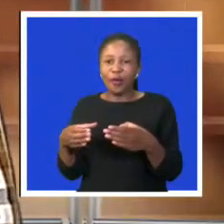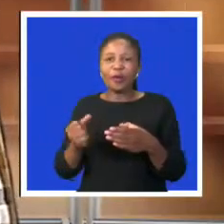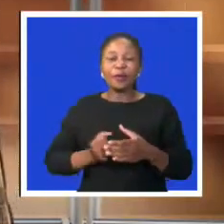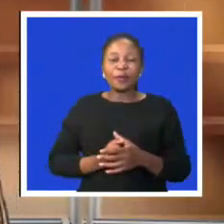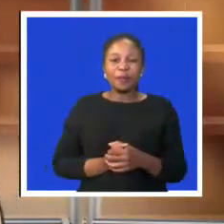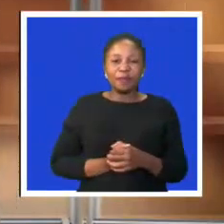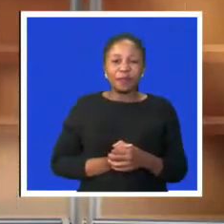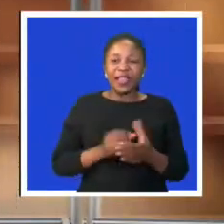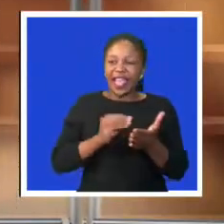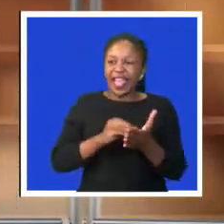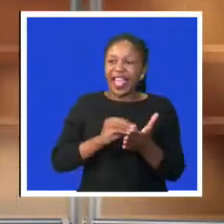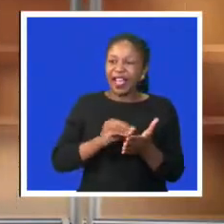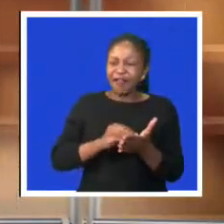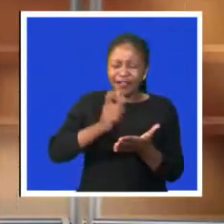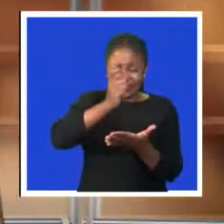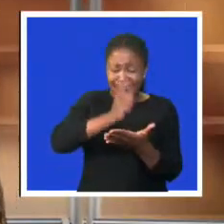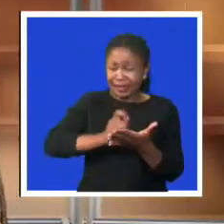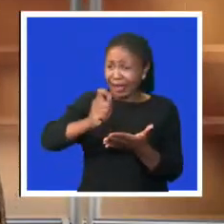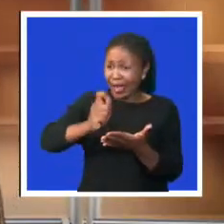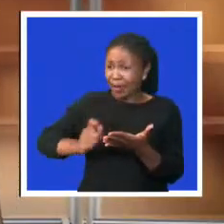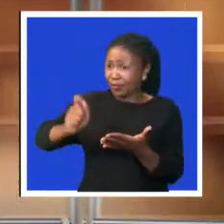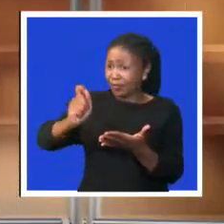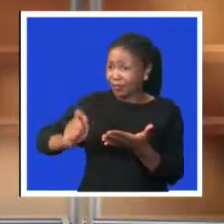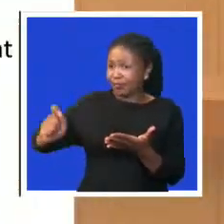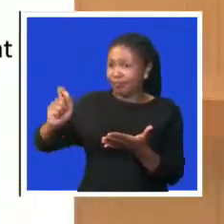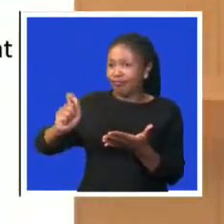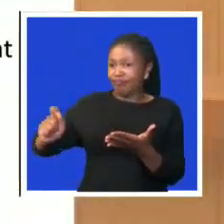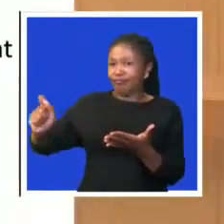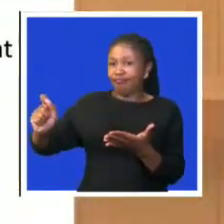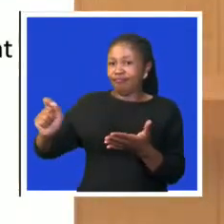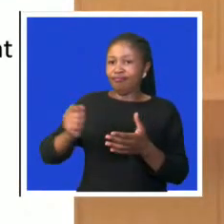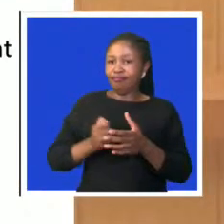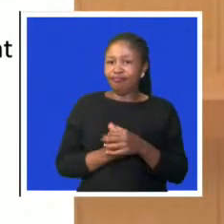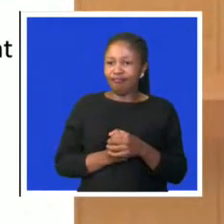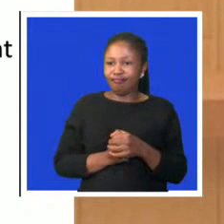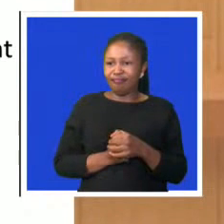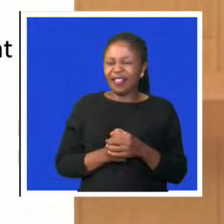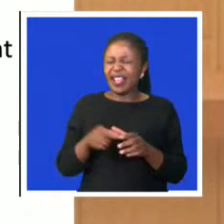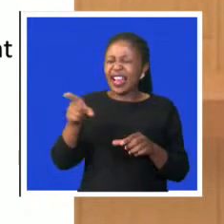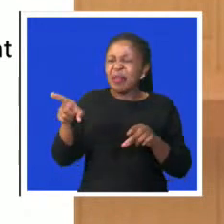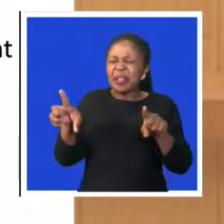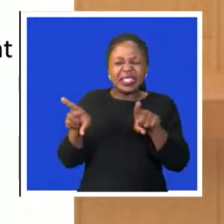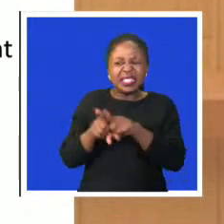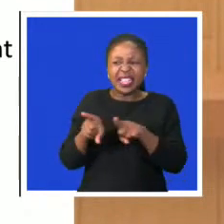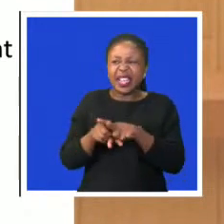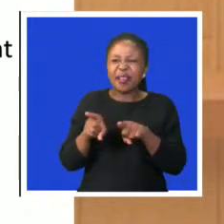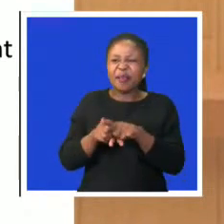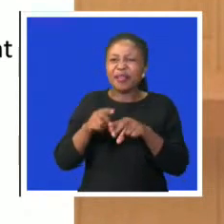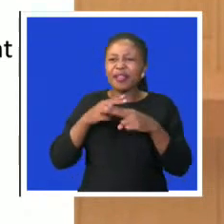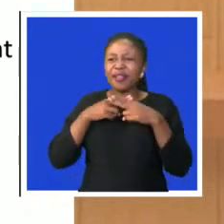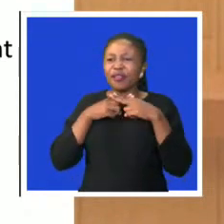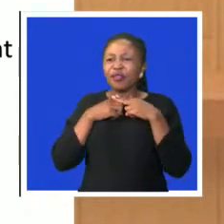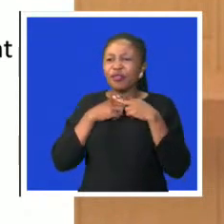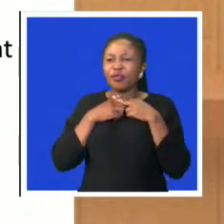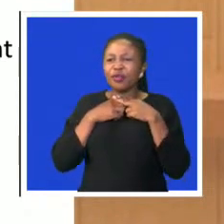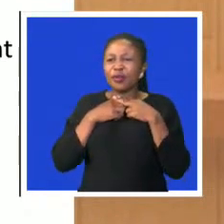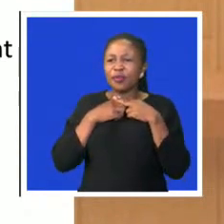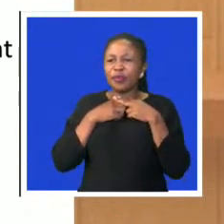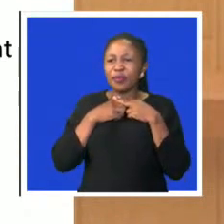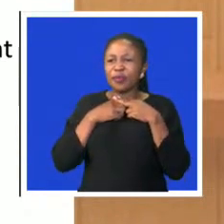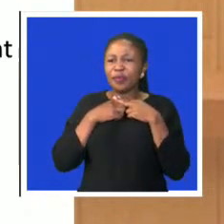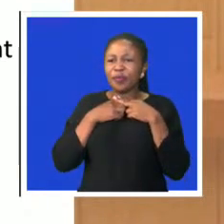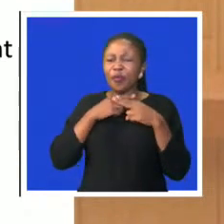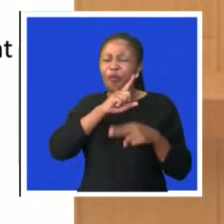the scribes. These were lawyers who often hired to advise